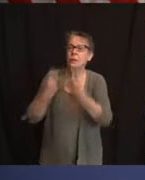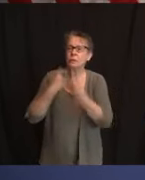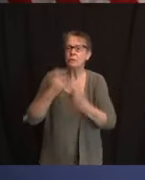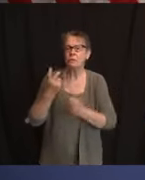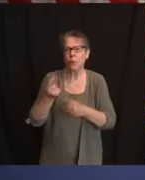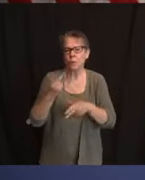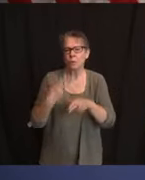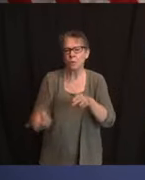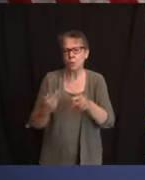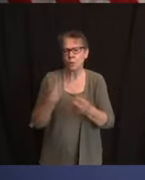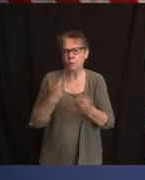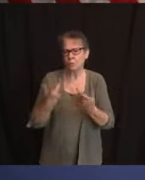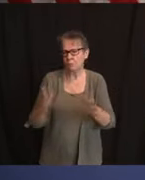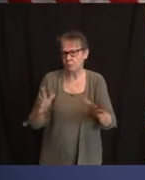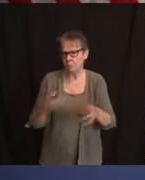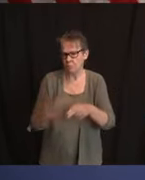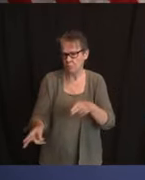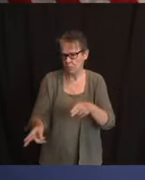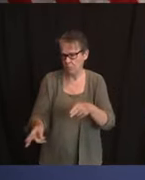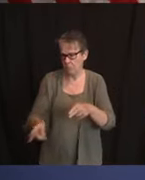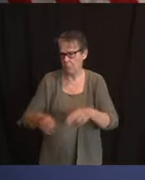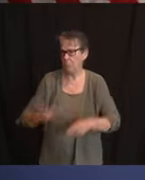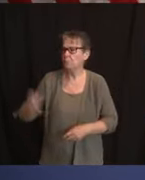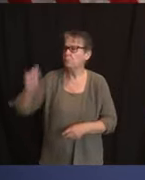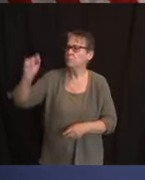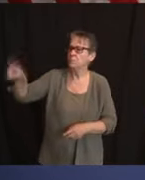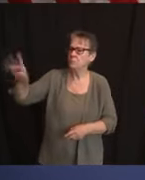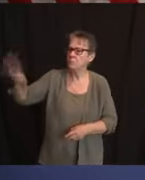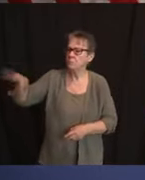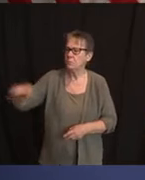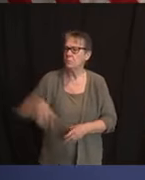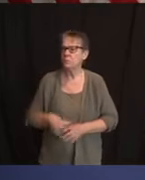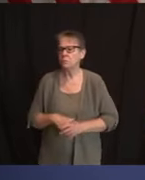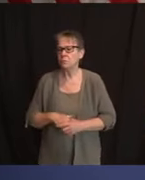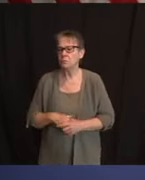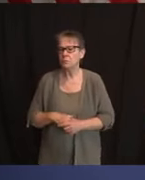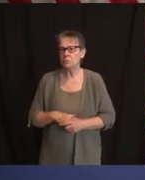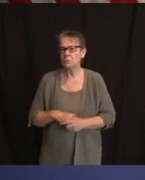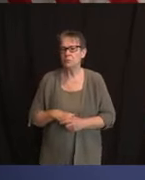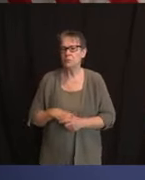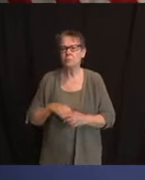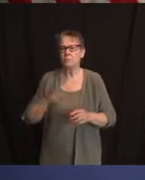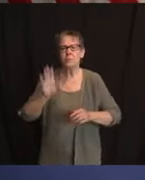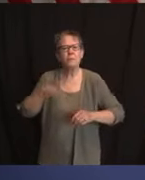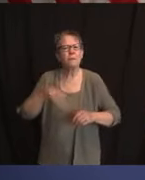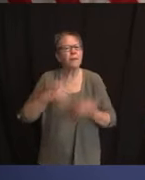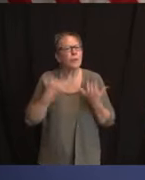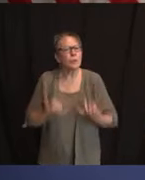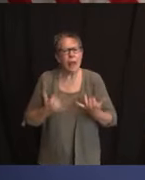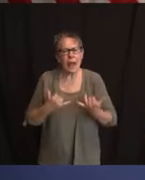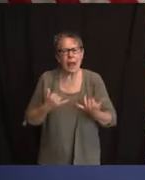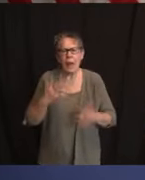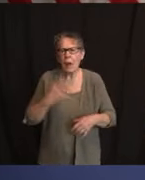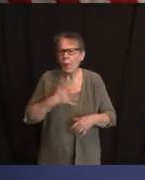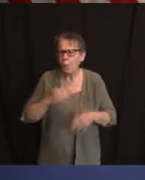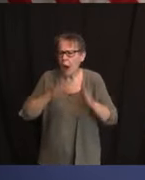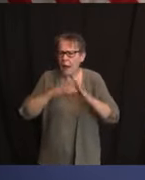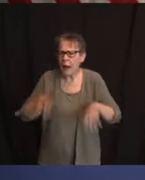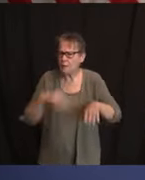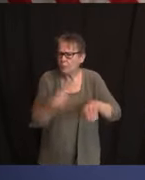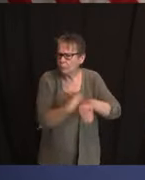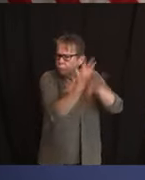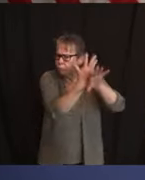you give us any details of the White House call today? Particularly, did the White House promise broadened